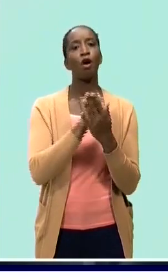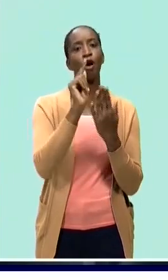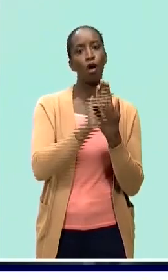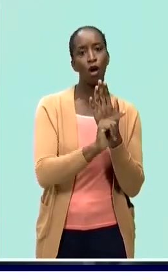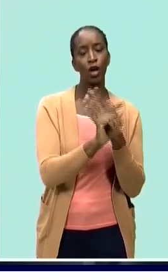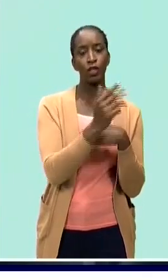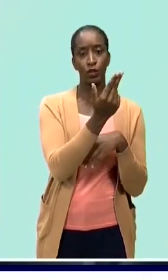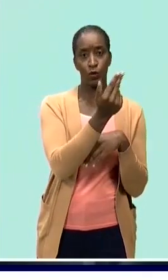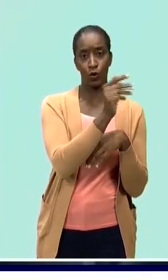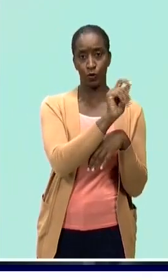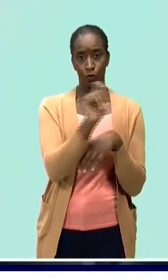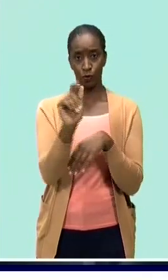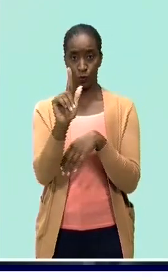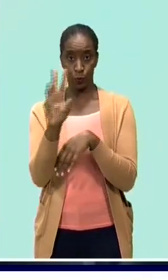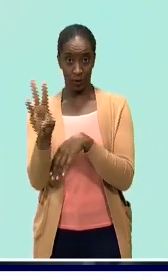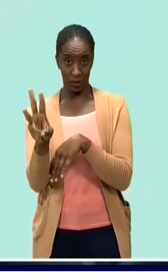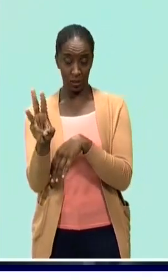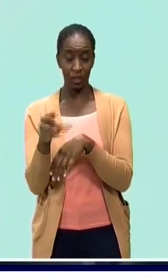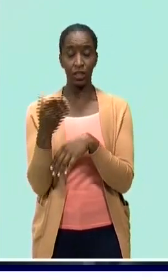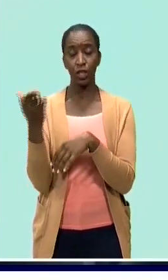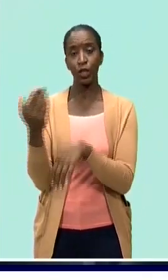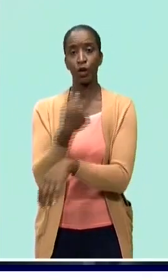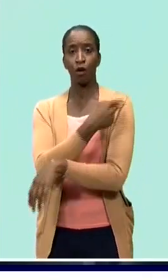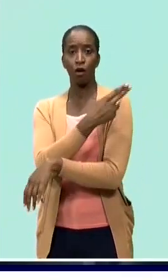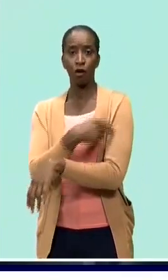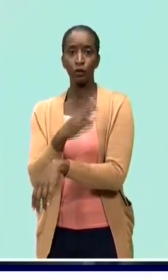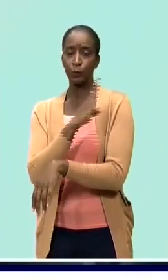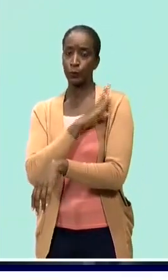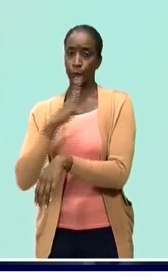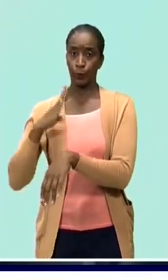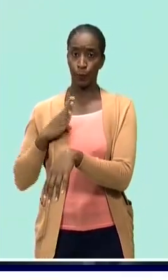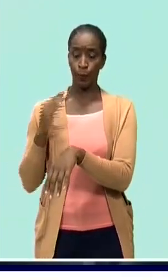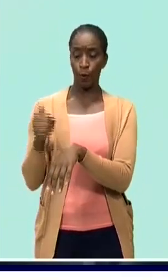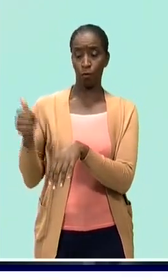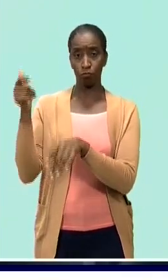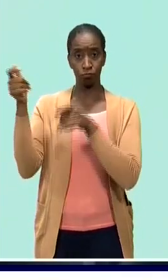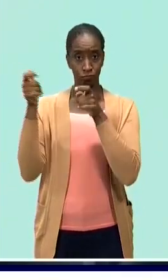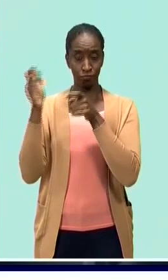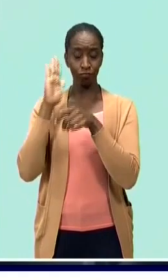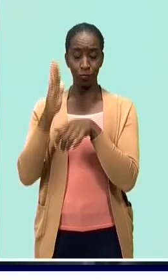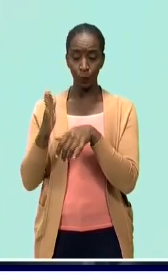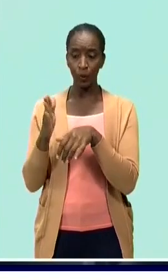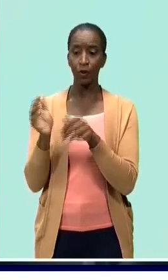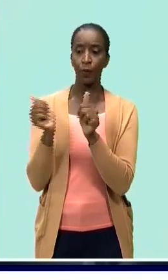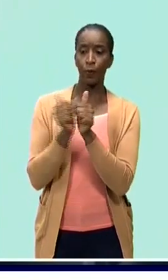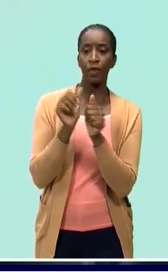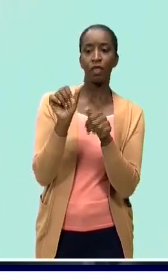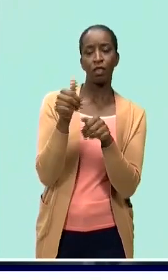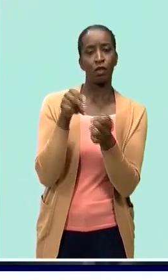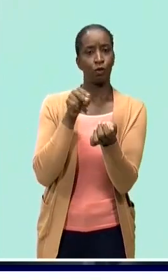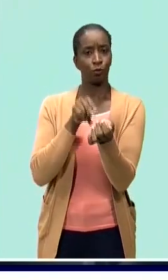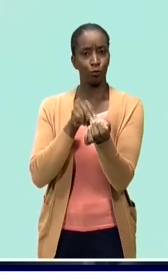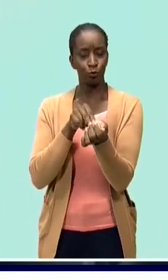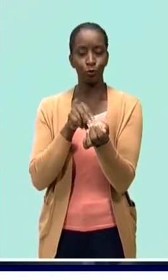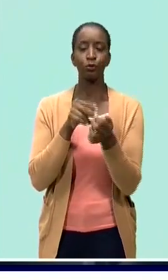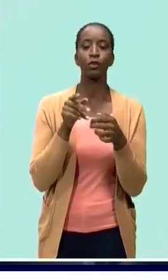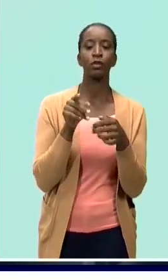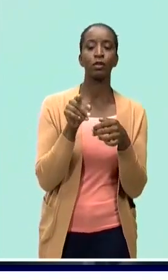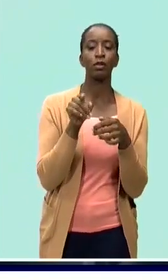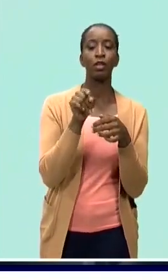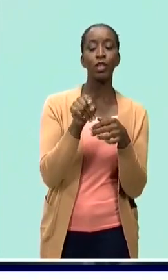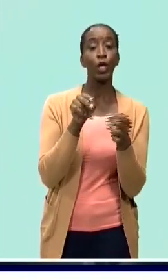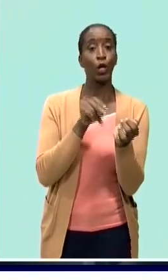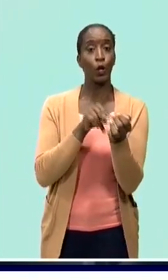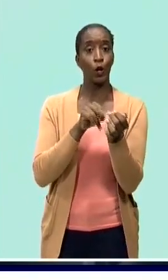August. It will be led by the chair of the hospital's board and will include the hospital's director of nursing, along with a representative from the Barbados